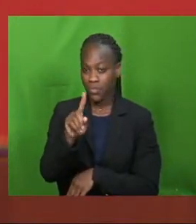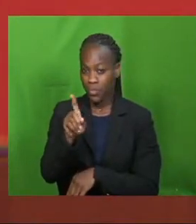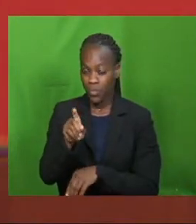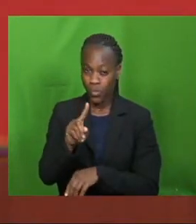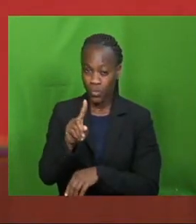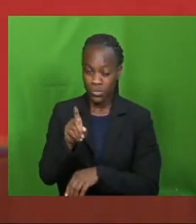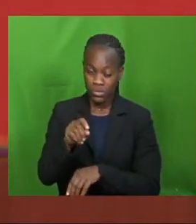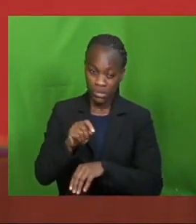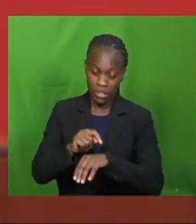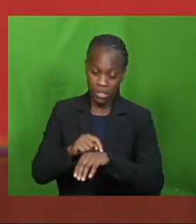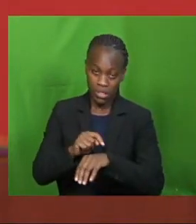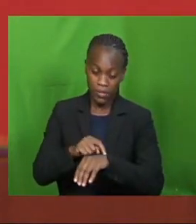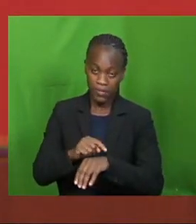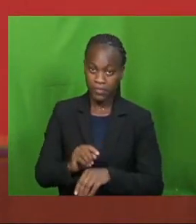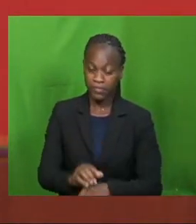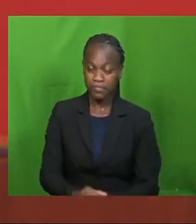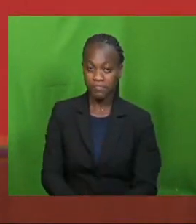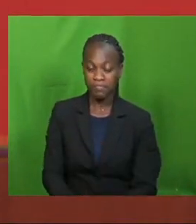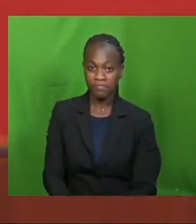questions.